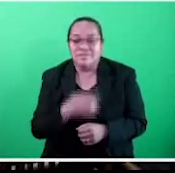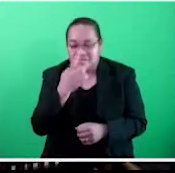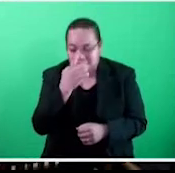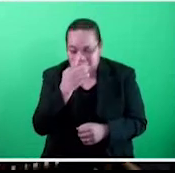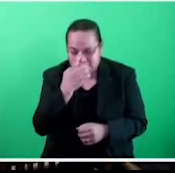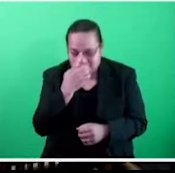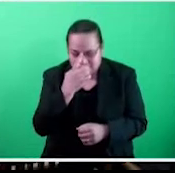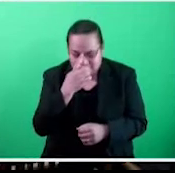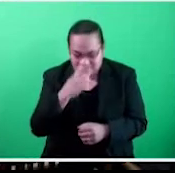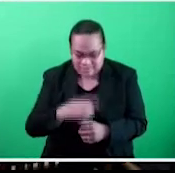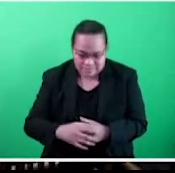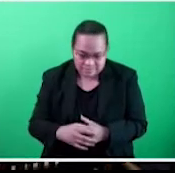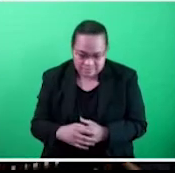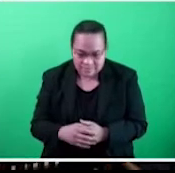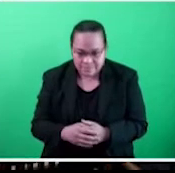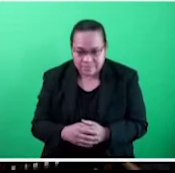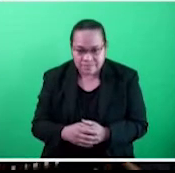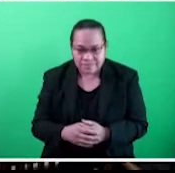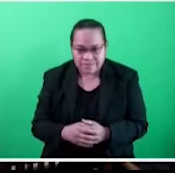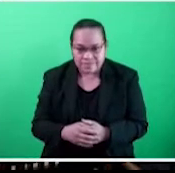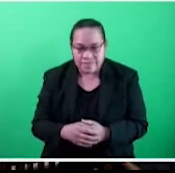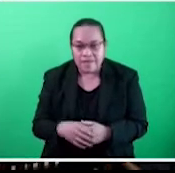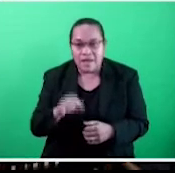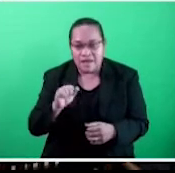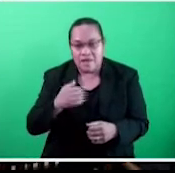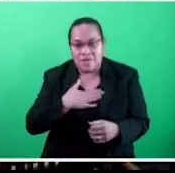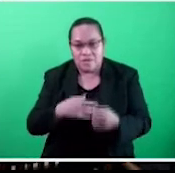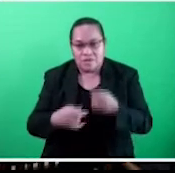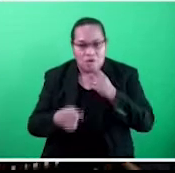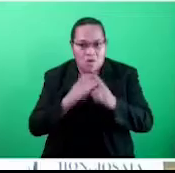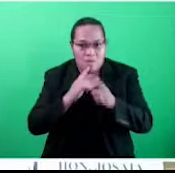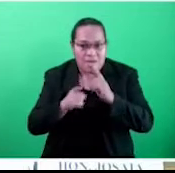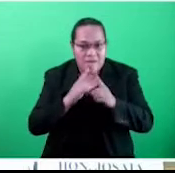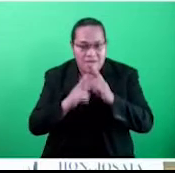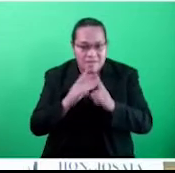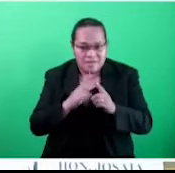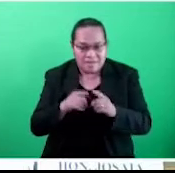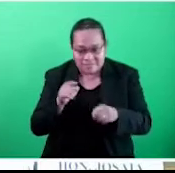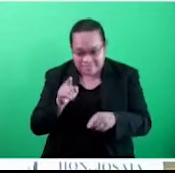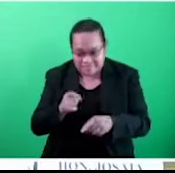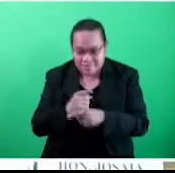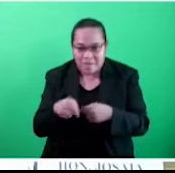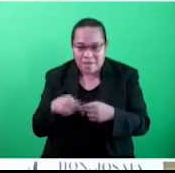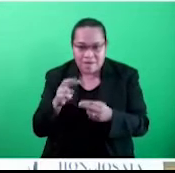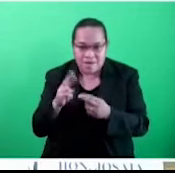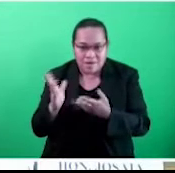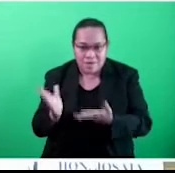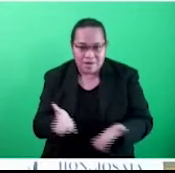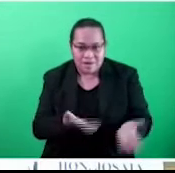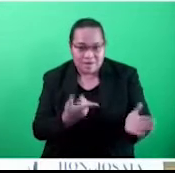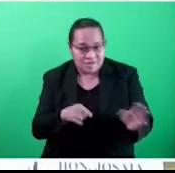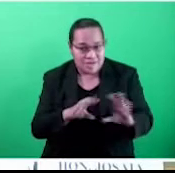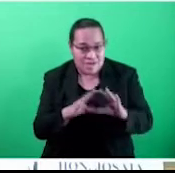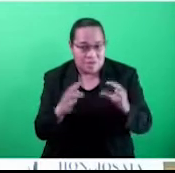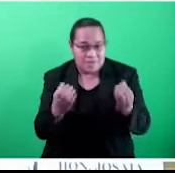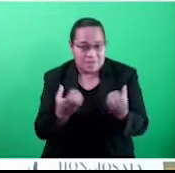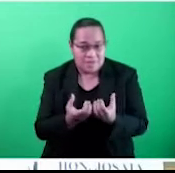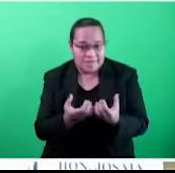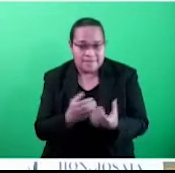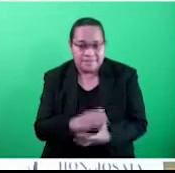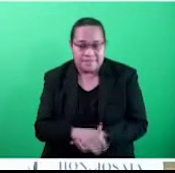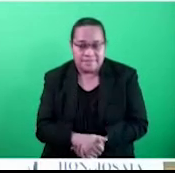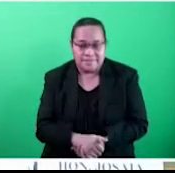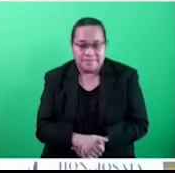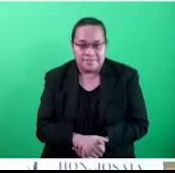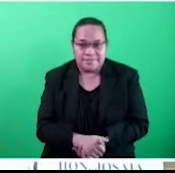Mr. Speaker, sir, I'd like to just make a couple of comments in respect of the recommendations by the committee